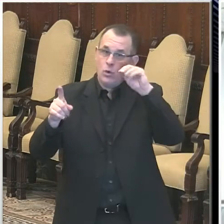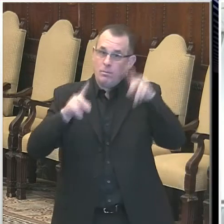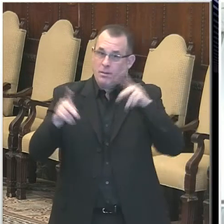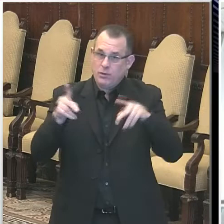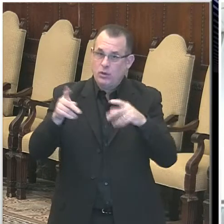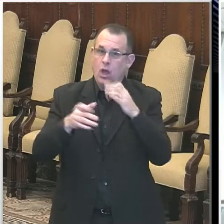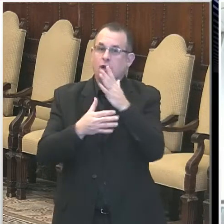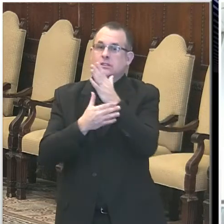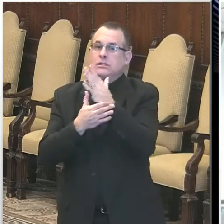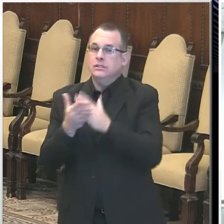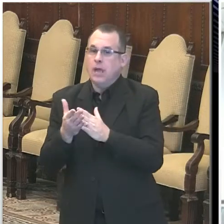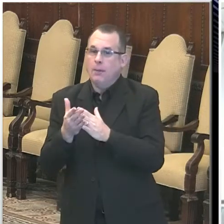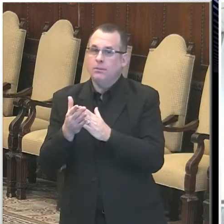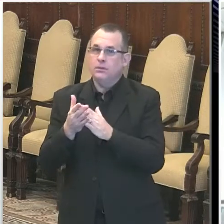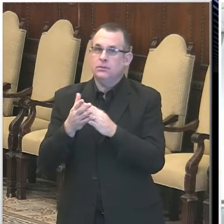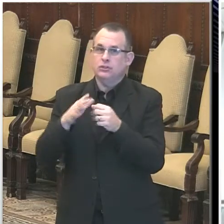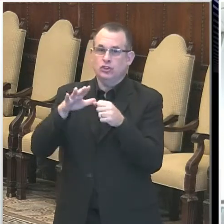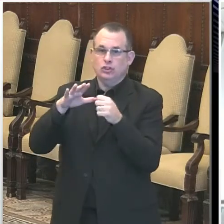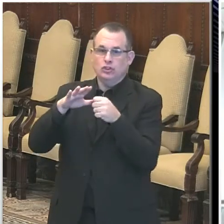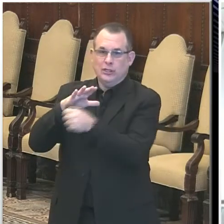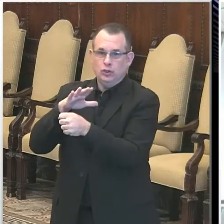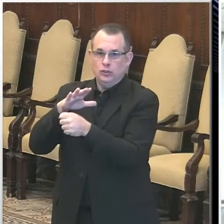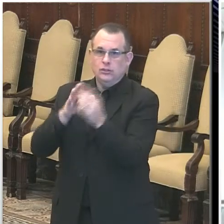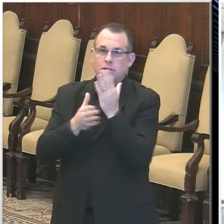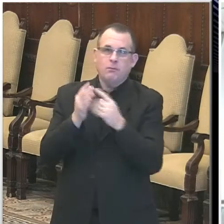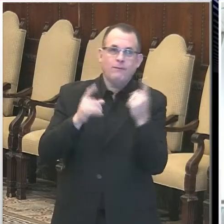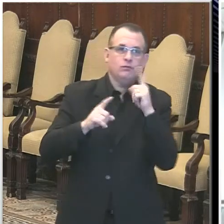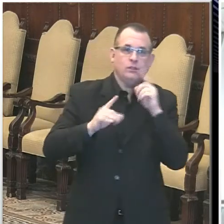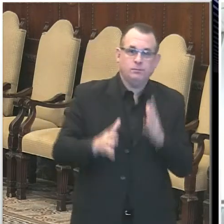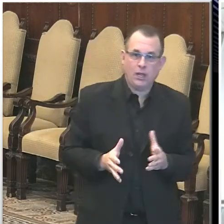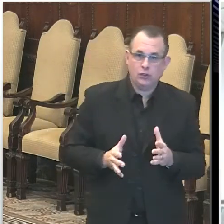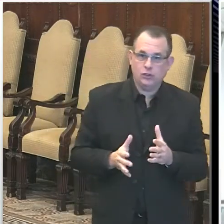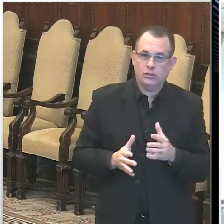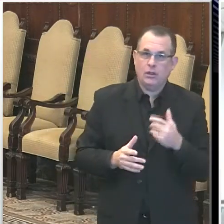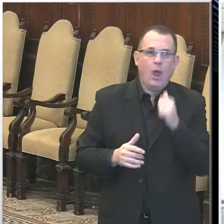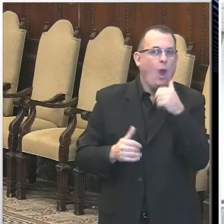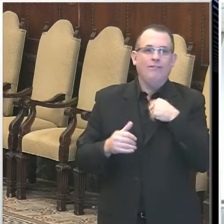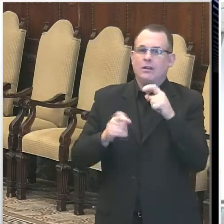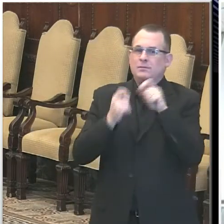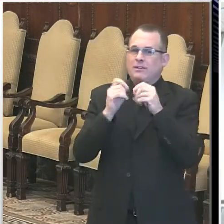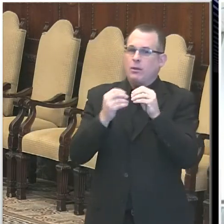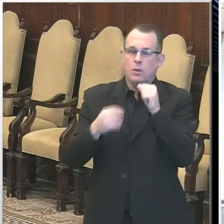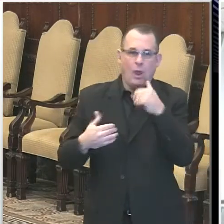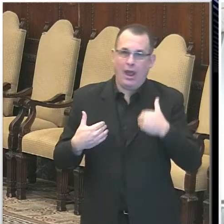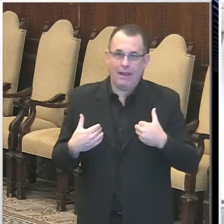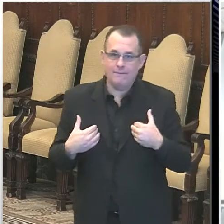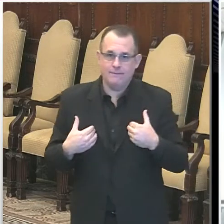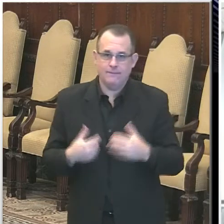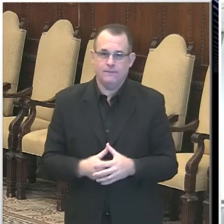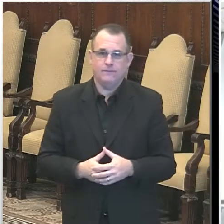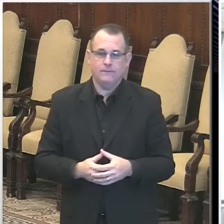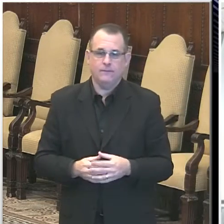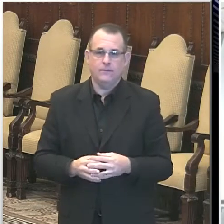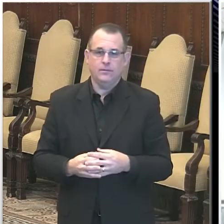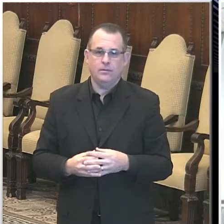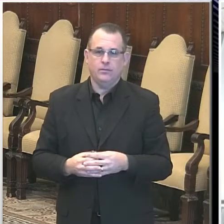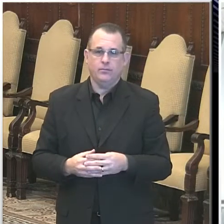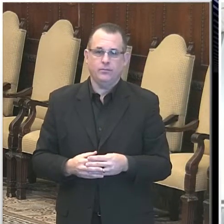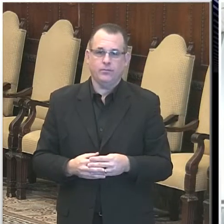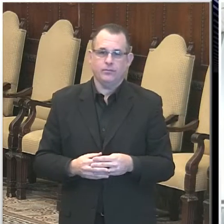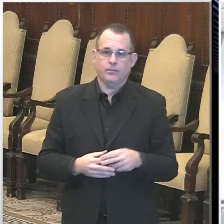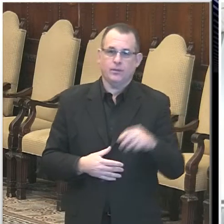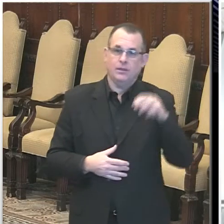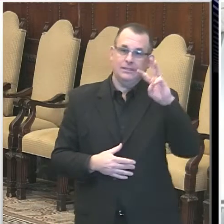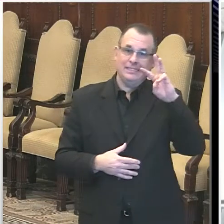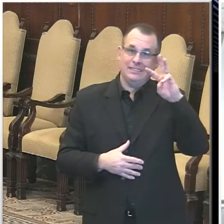unsheltered. I don't know what that specific breakdown is. It's more of a general population site. And then 6 first responders